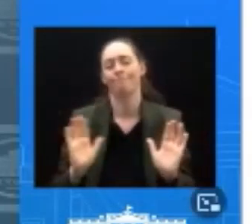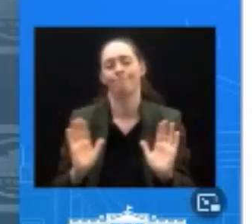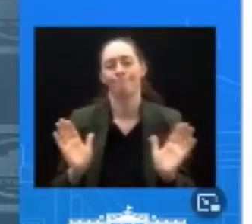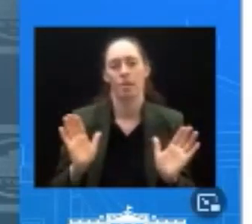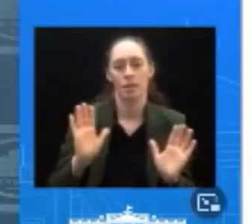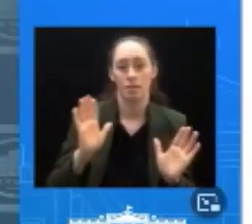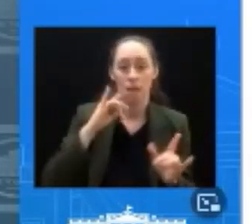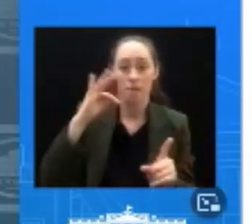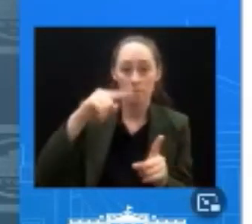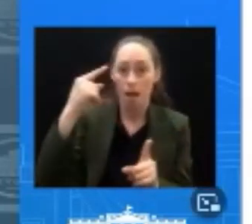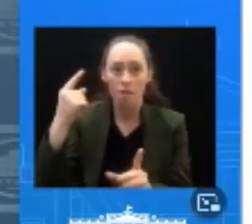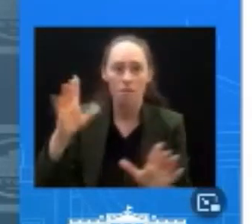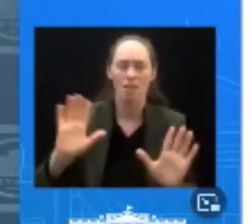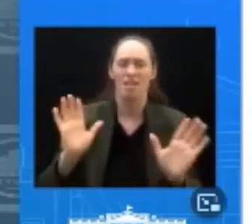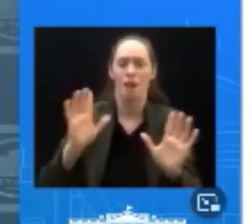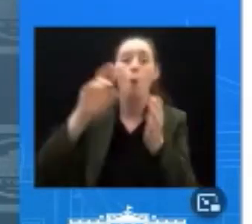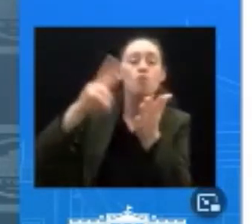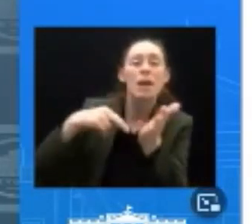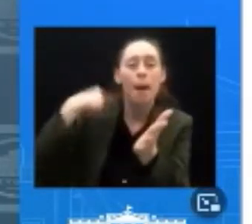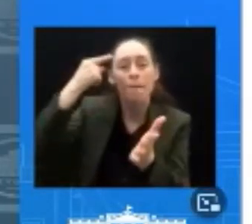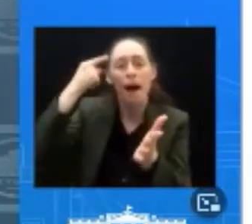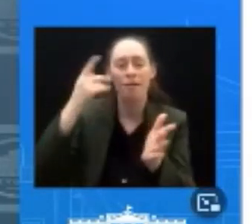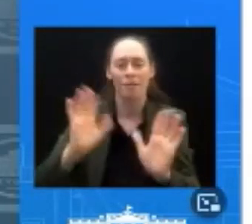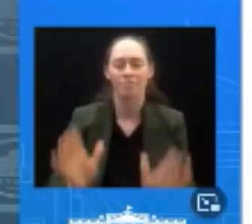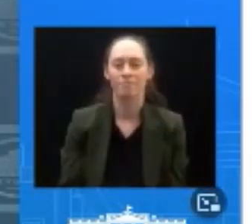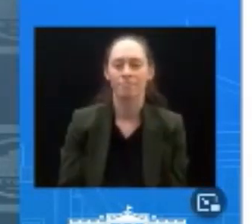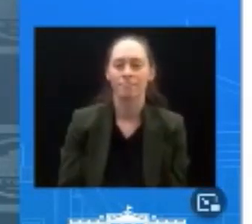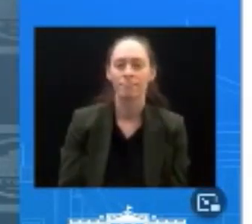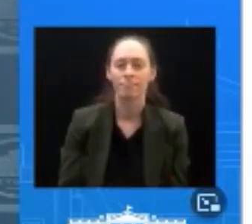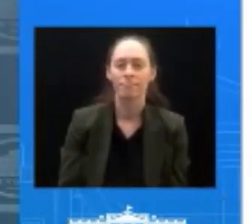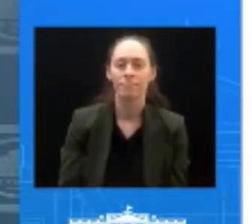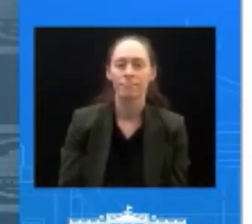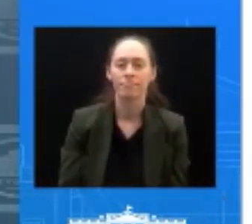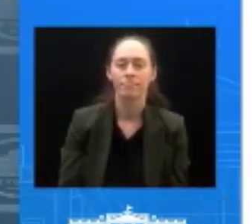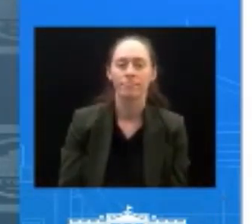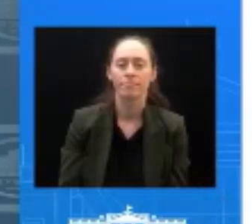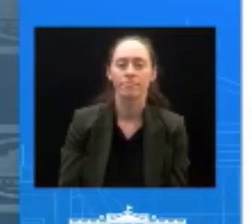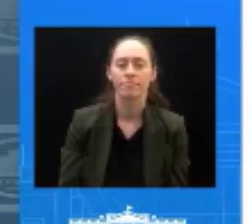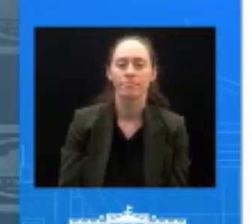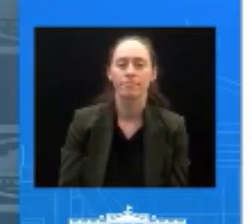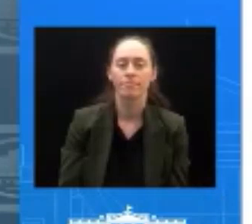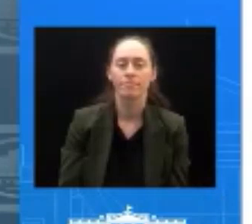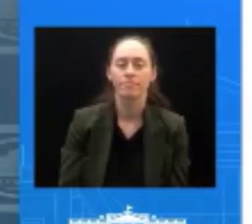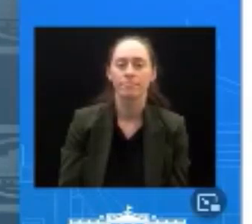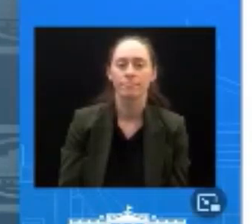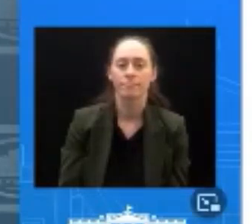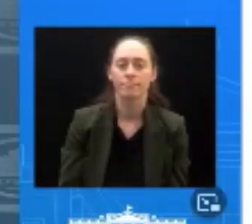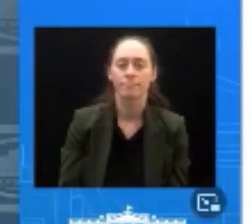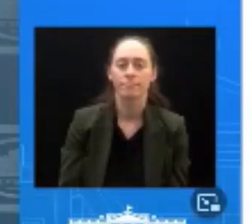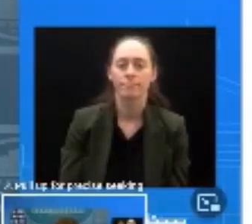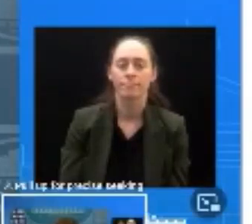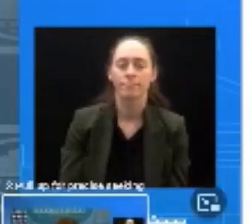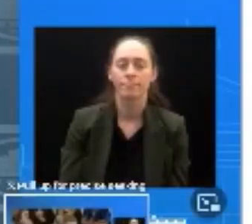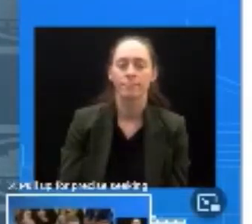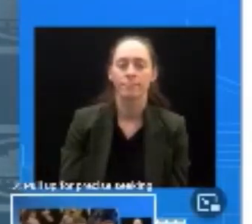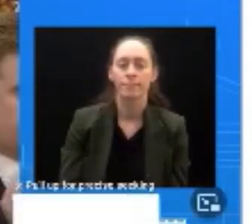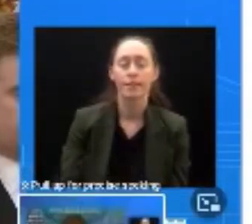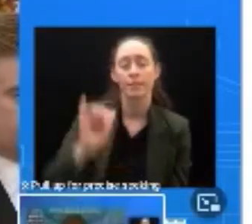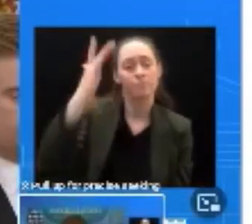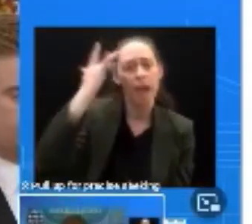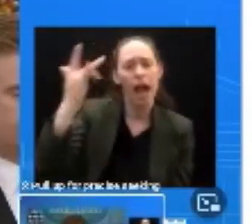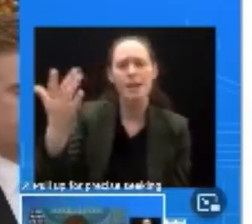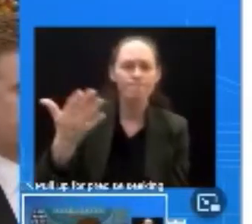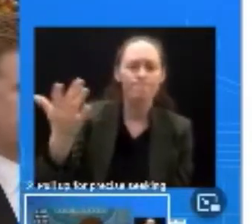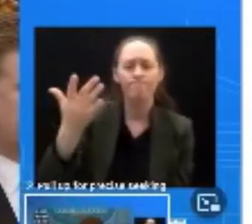that there needs to be meaningful reform, which is why the president acted and took executive action when Congress could not. I would just follow up on